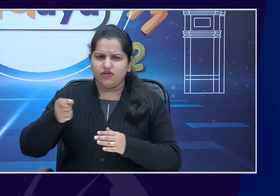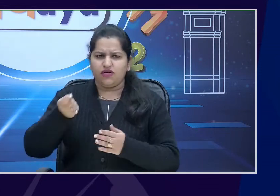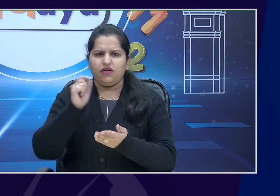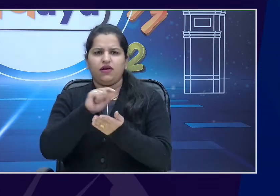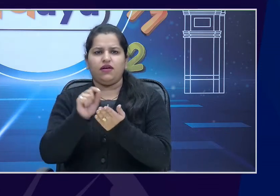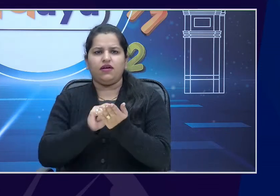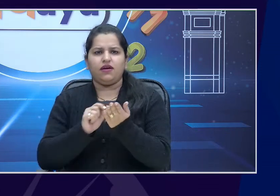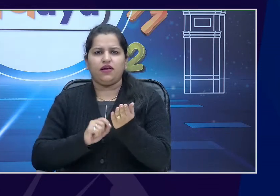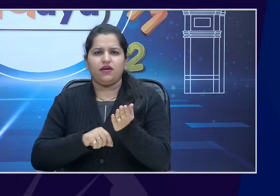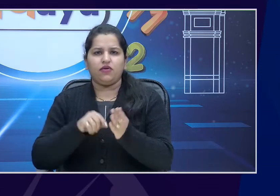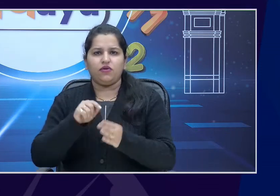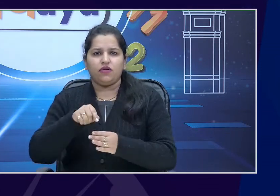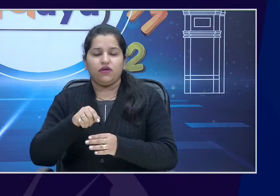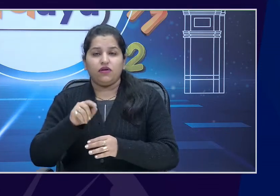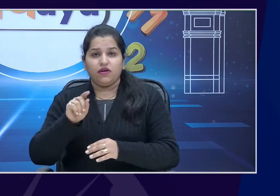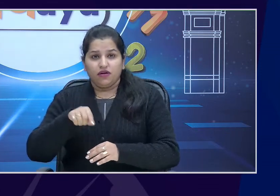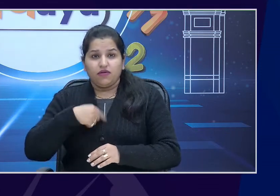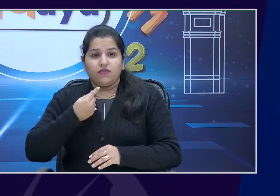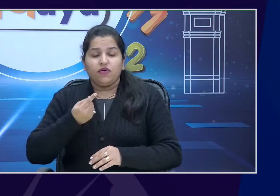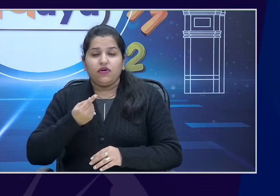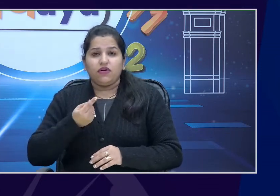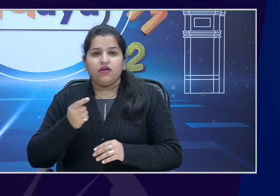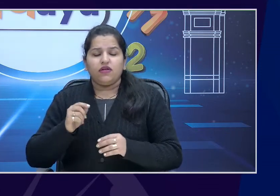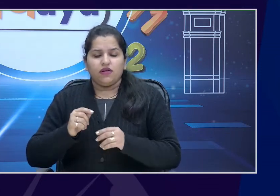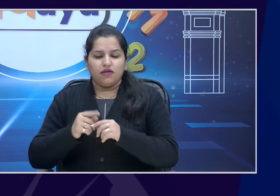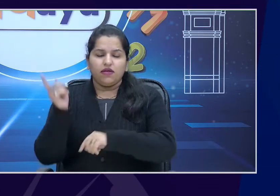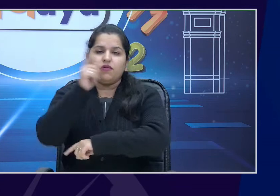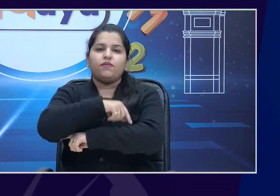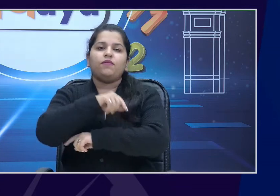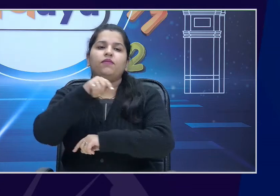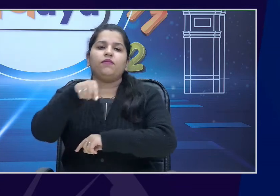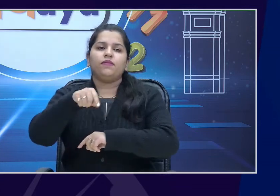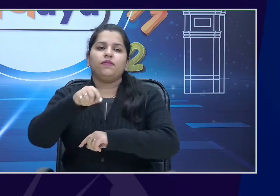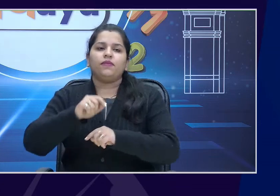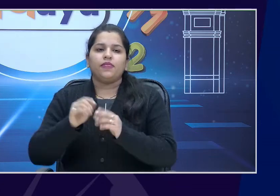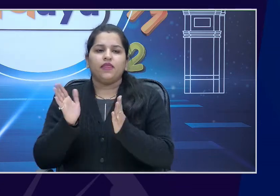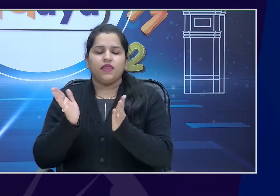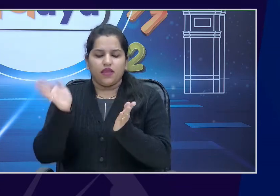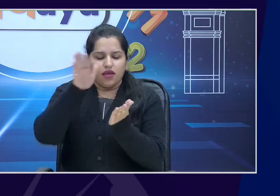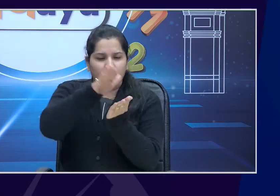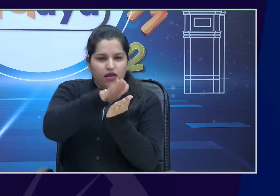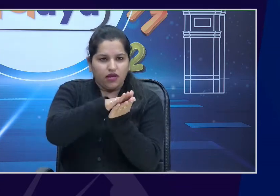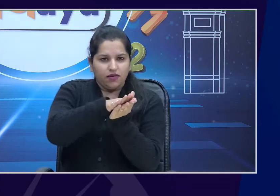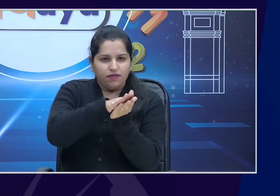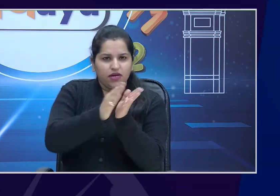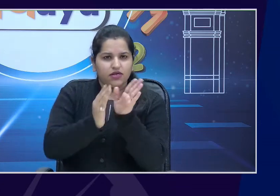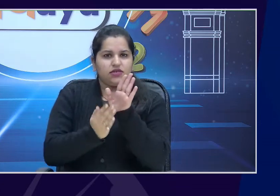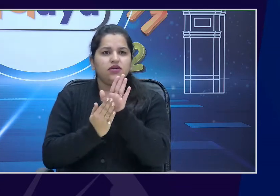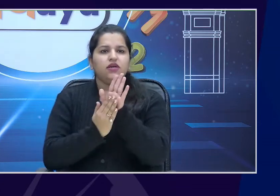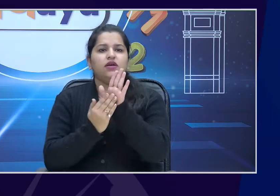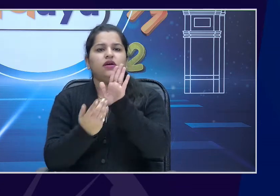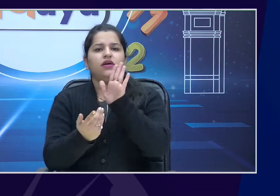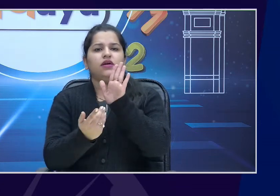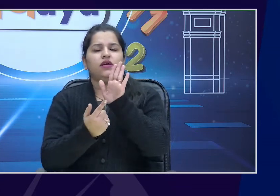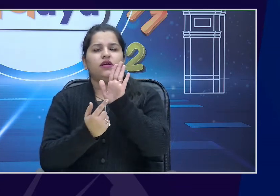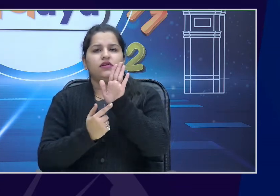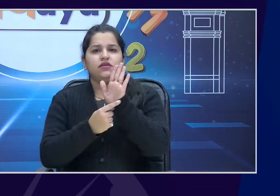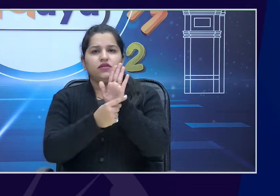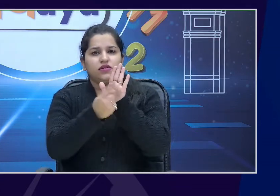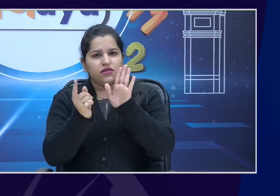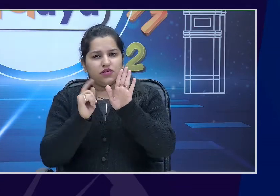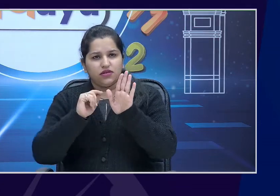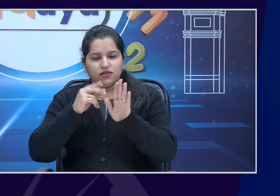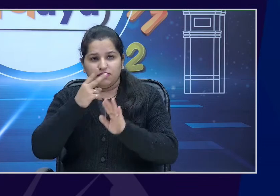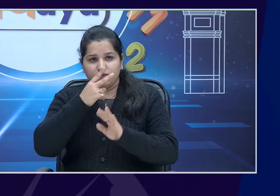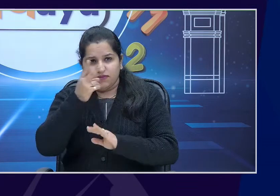do and what all I have to buy. Then this is an invitation. If you want to send an invitation, jot down all the names